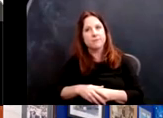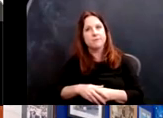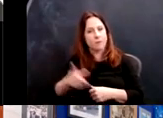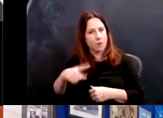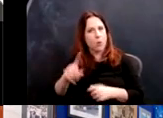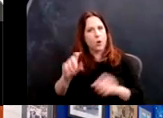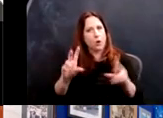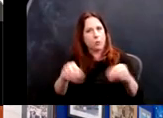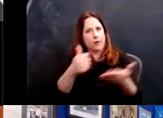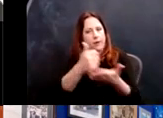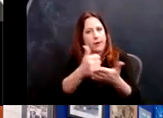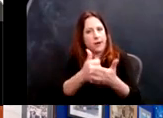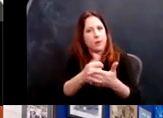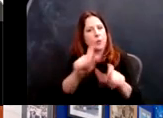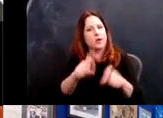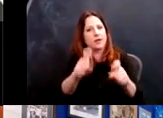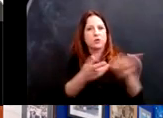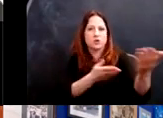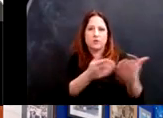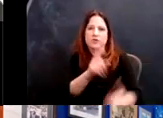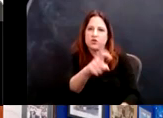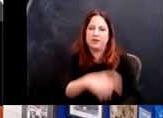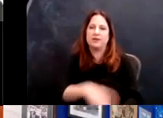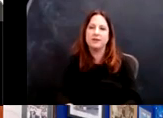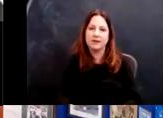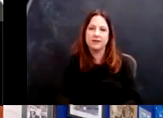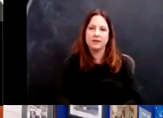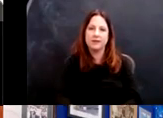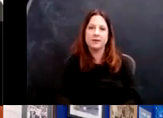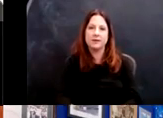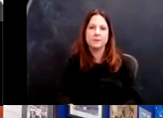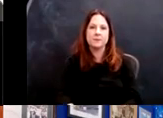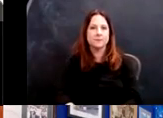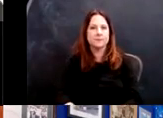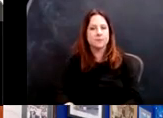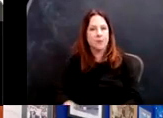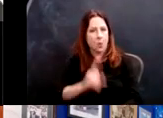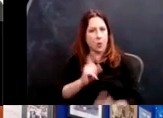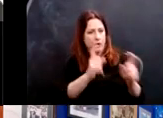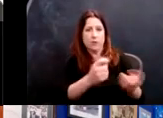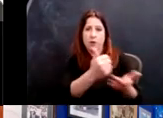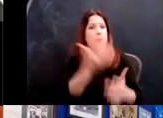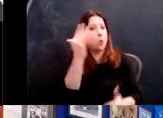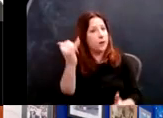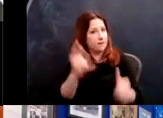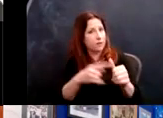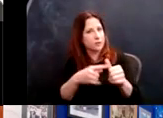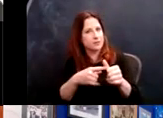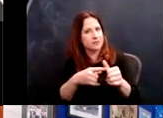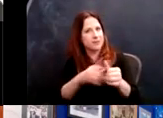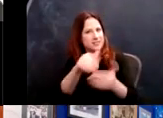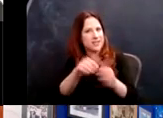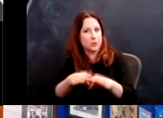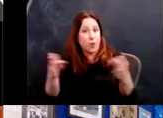those services that she so desperately needed. And we were able to do that because, number one, we were open, and number two, we